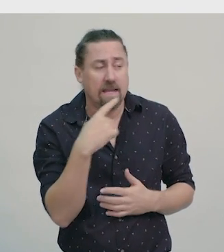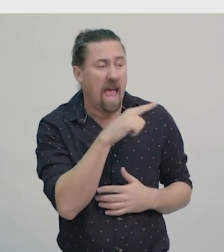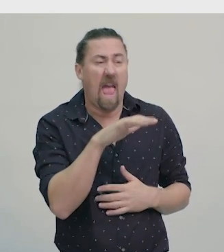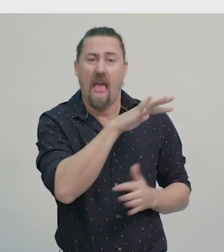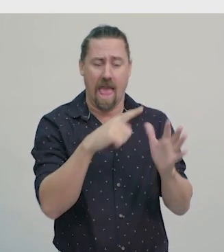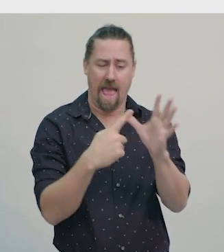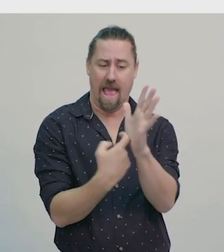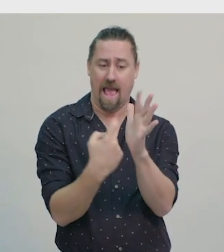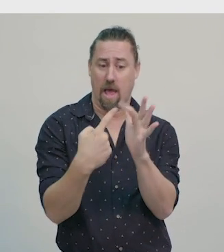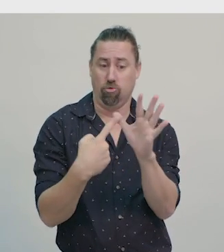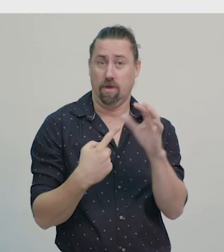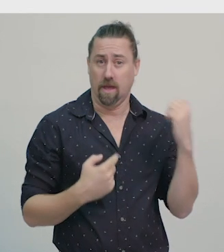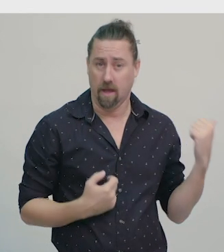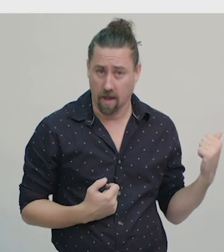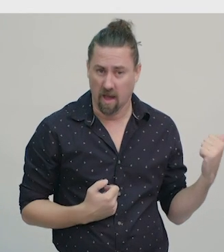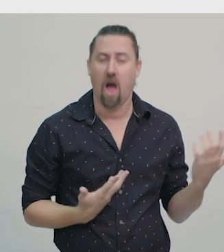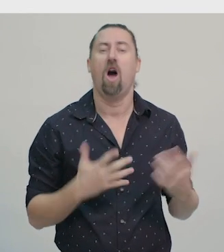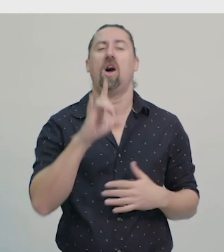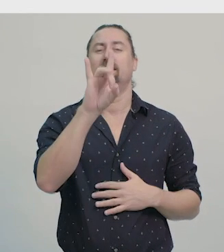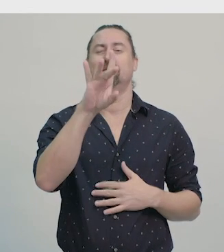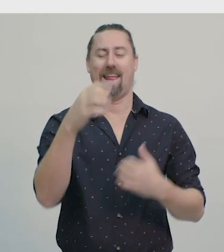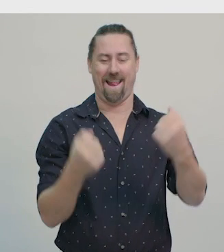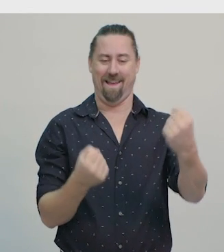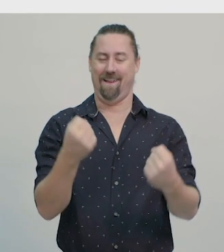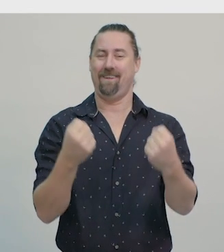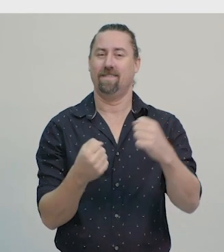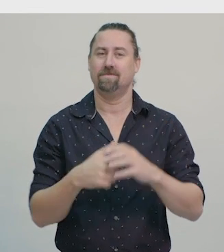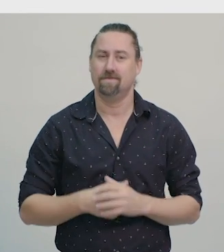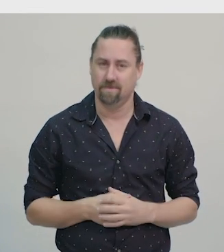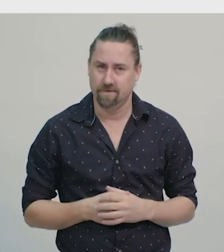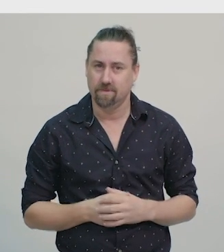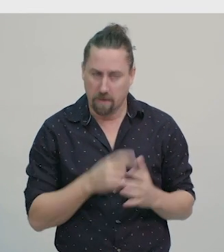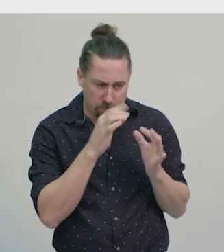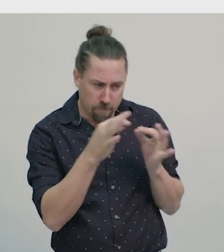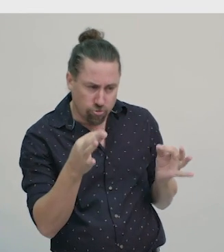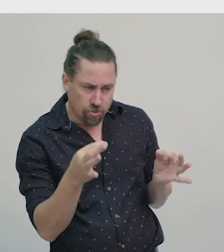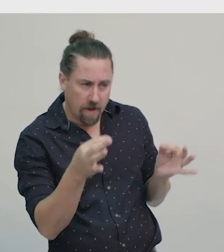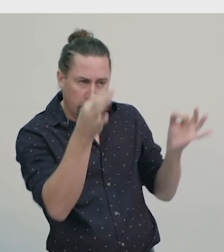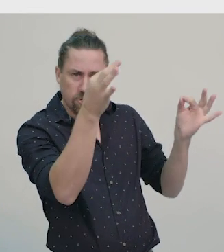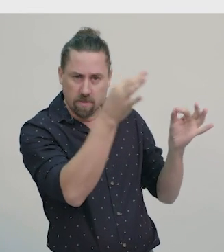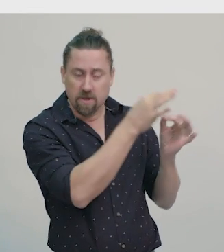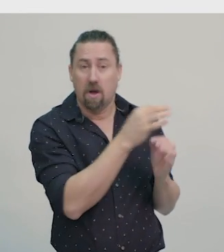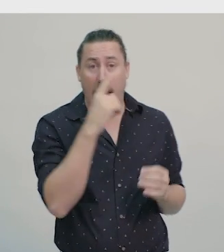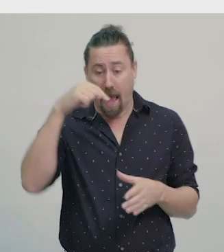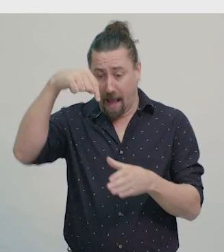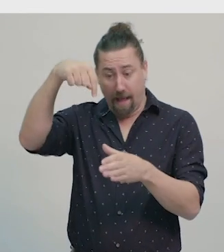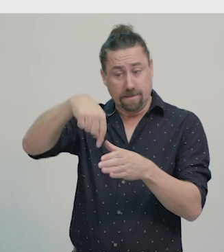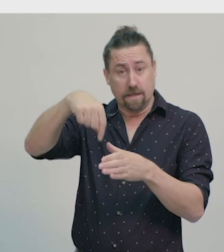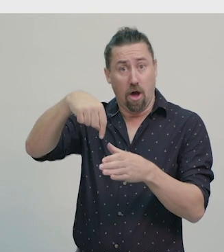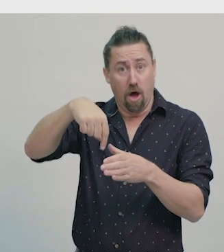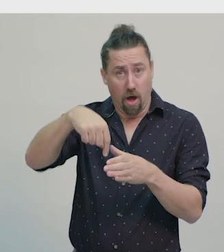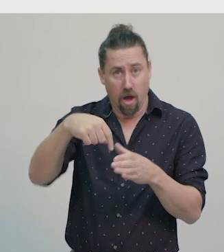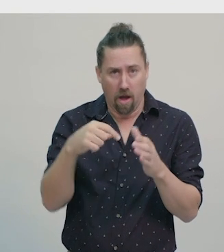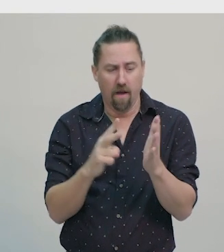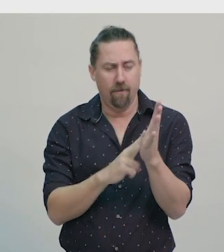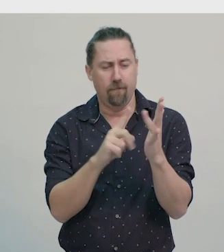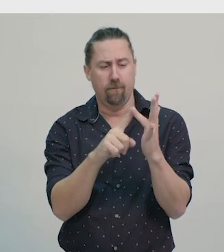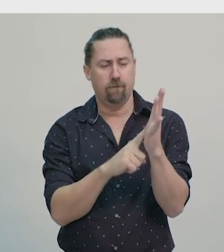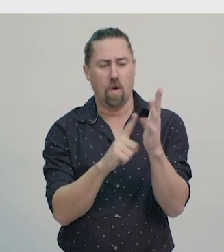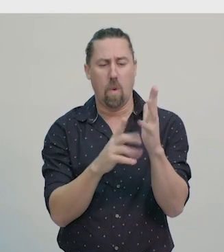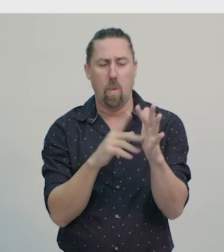There are many different ways we can measure. Often we need to find out how long something is. When we measure how long